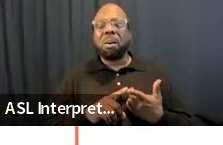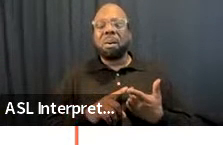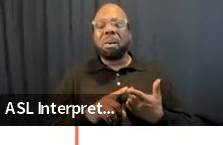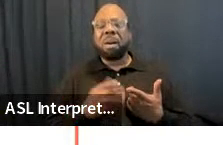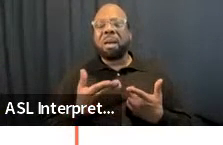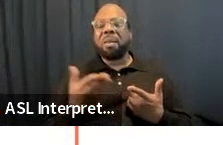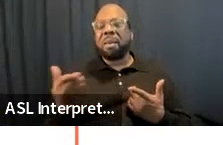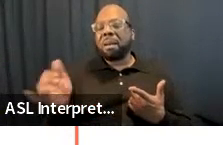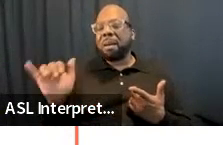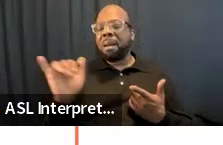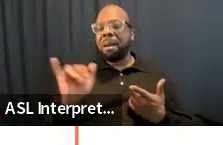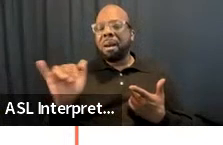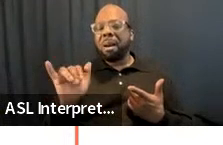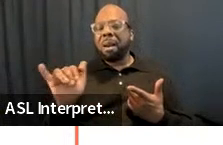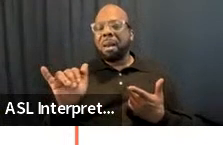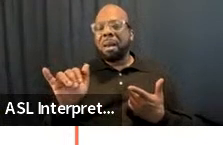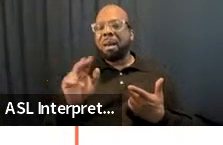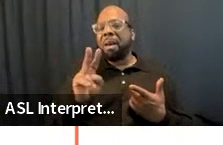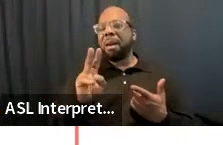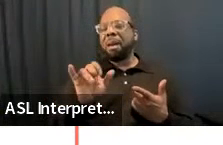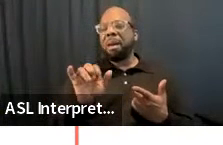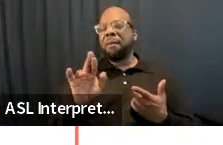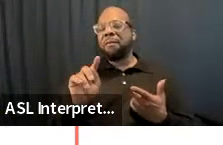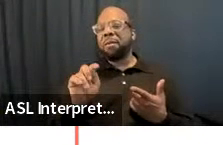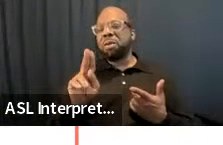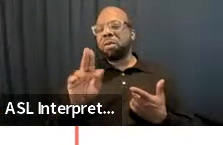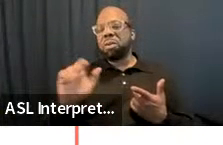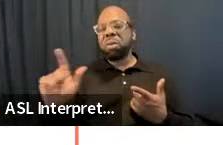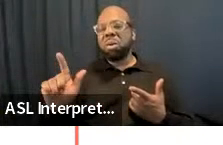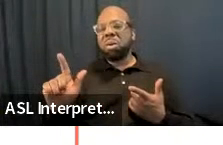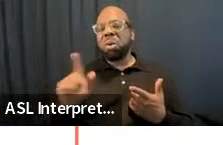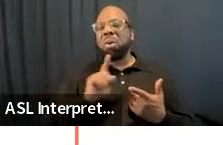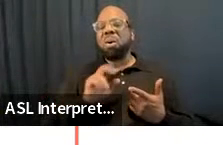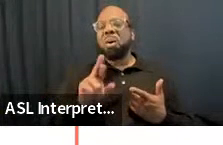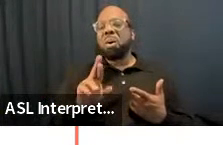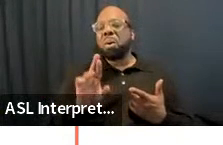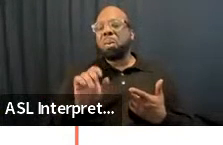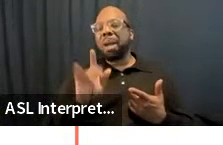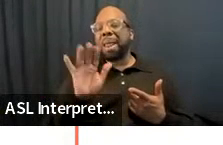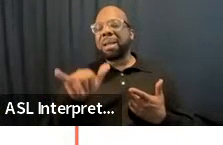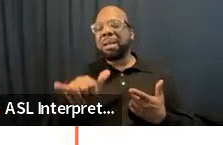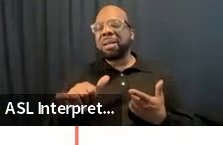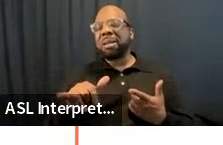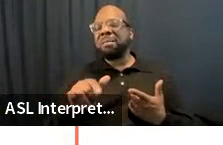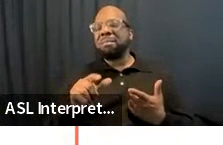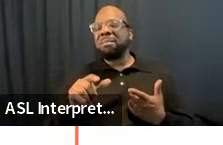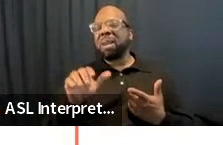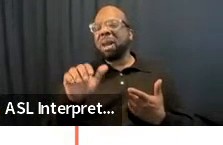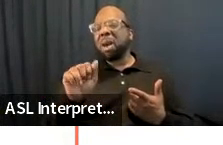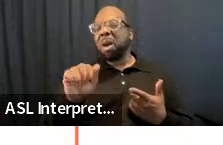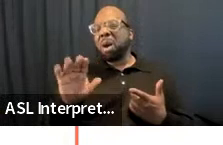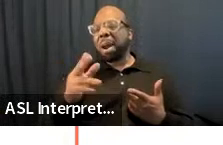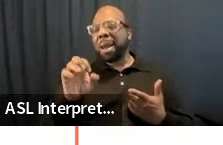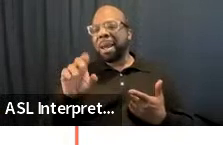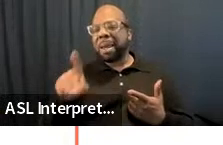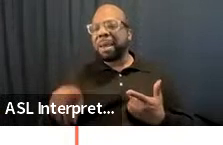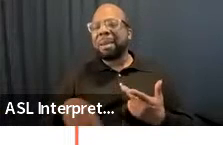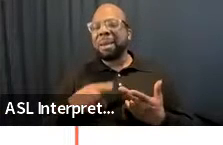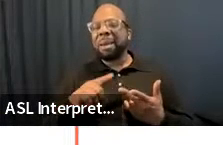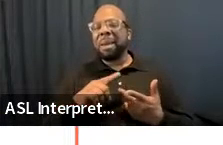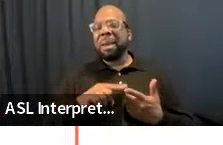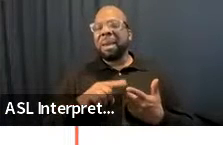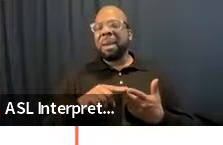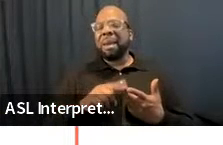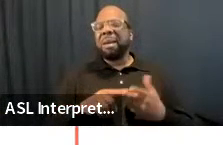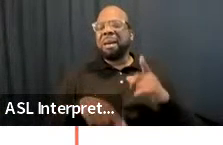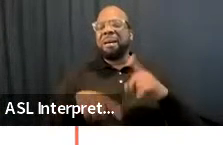things like a virtual reality type of arcade. And so we're recognizing that this, as many